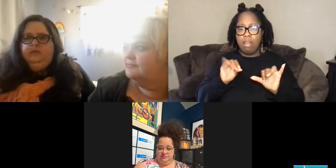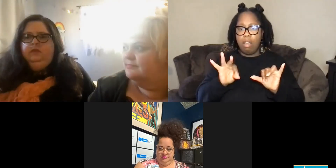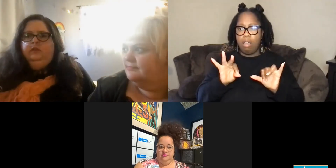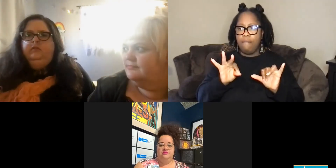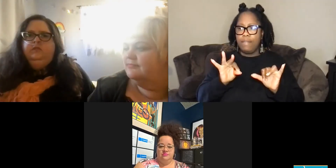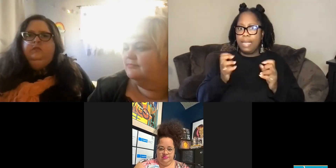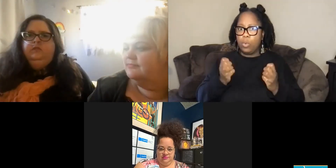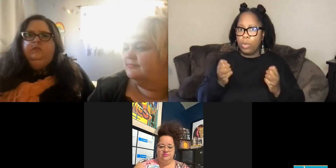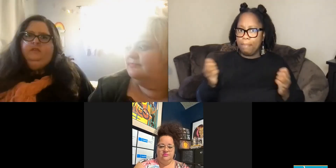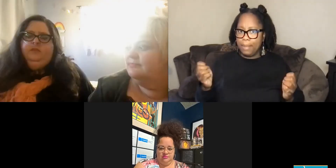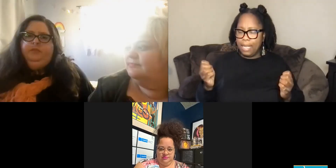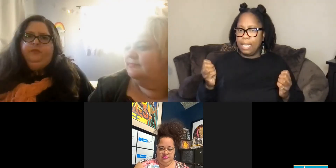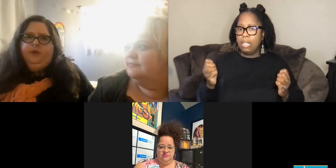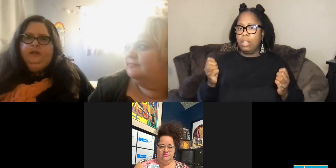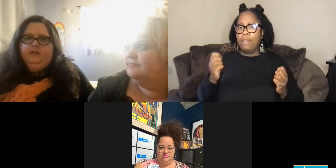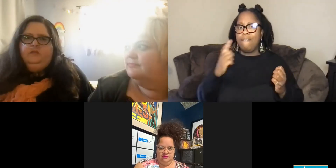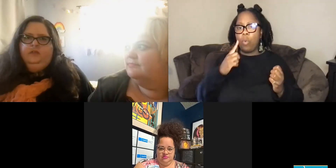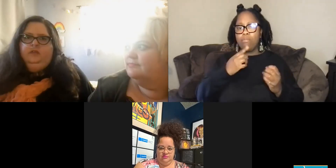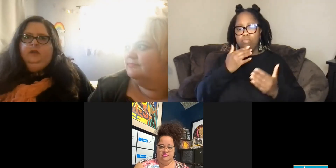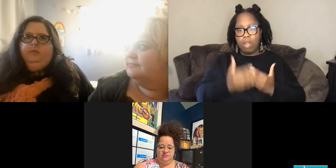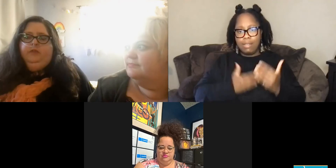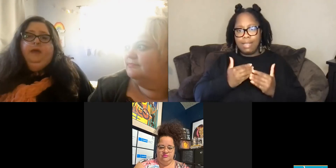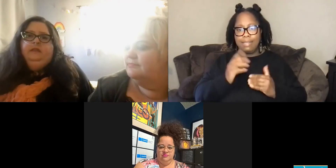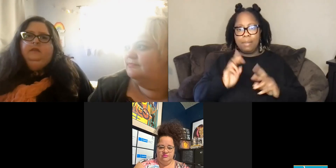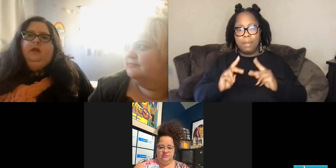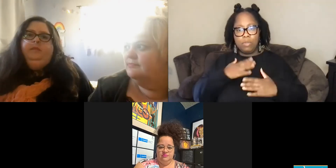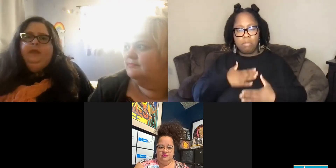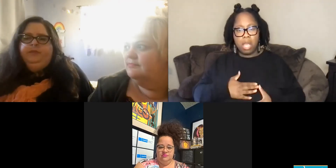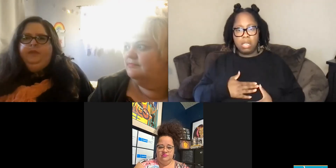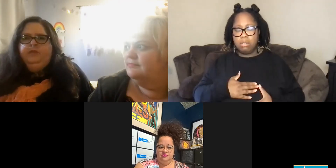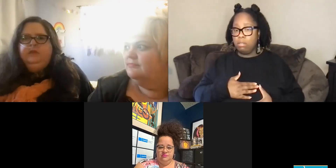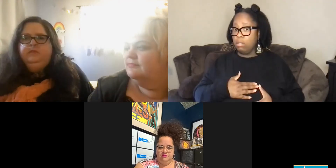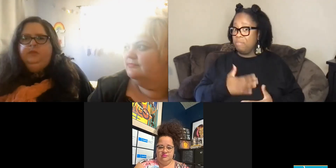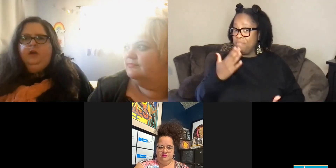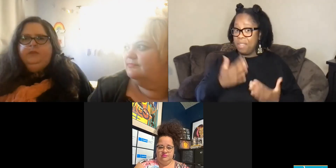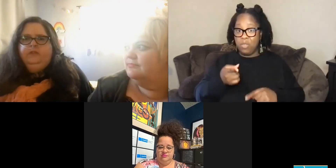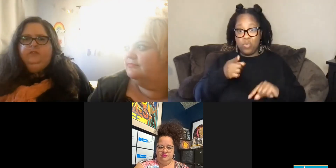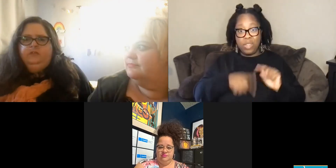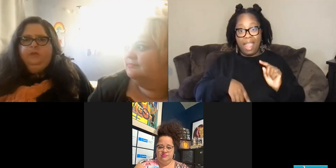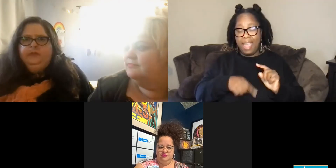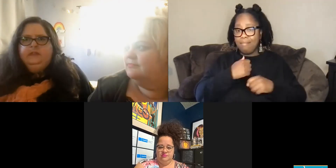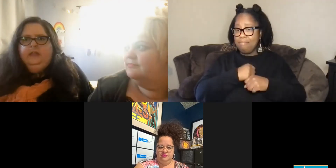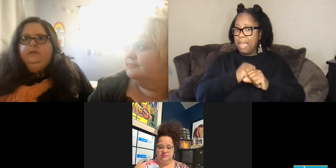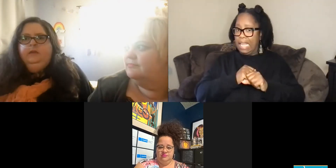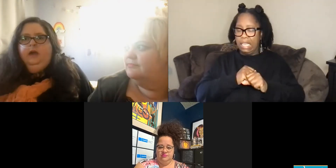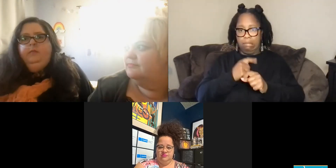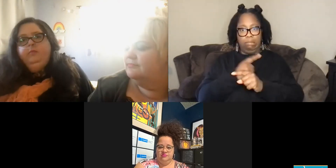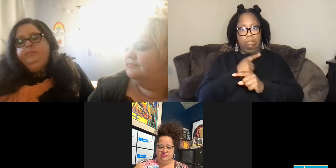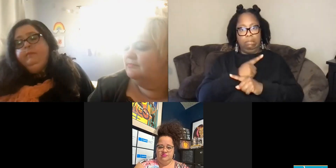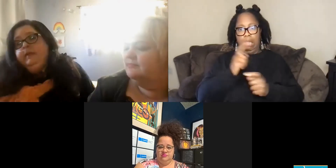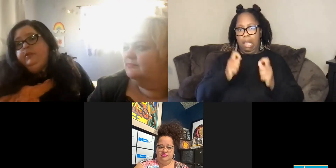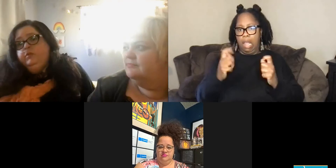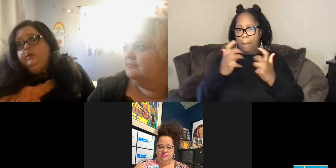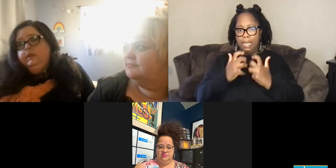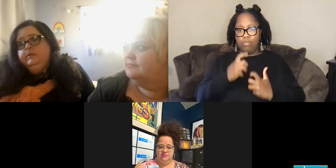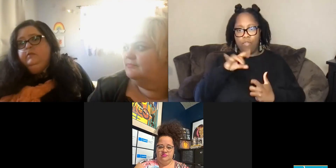equipment used to process people's bodies. You might not be able to make a reasonable accommodation to equipment like that, but